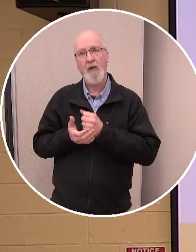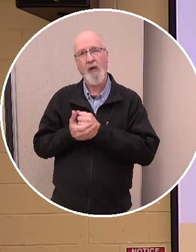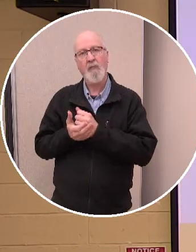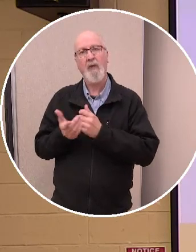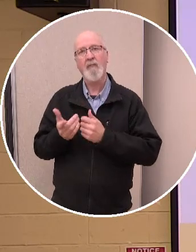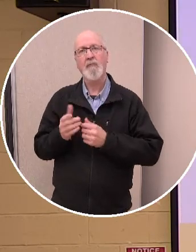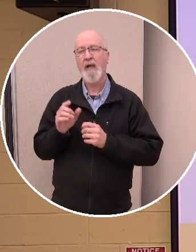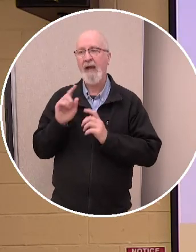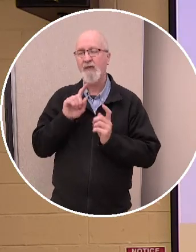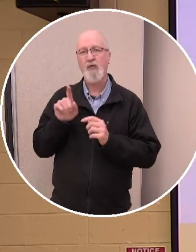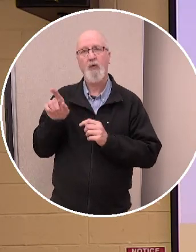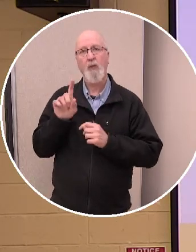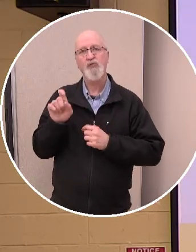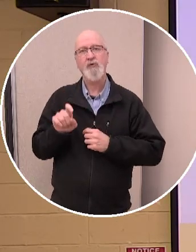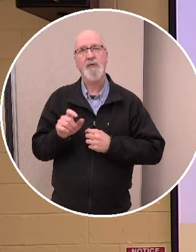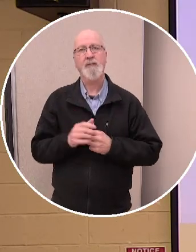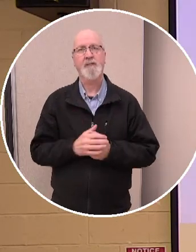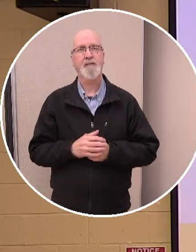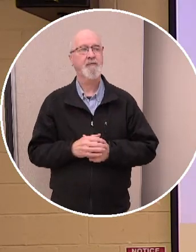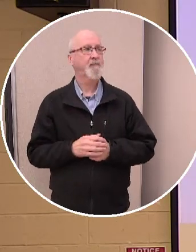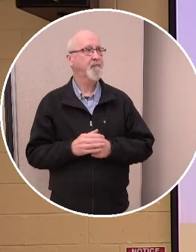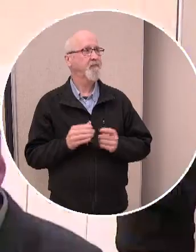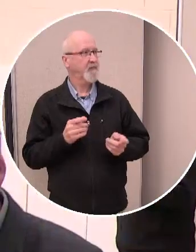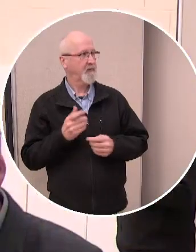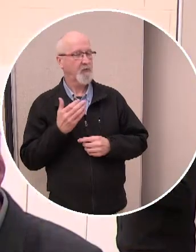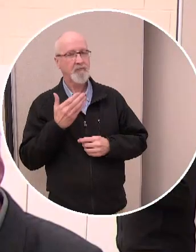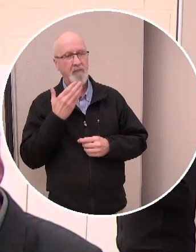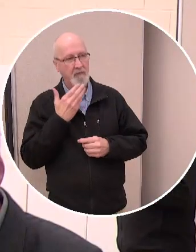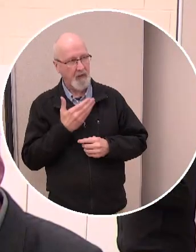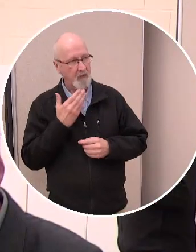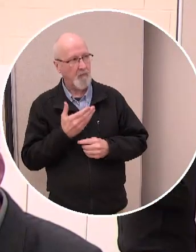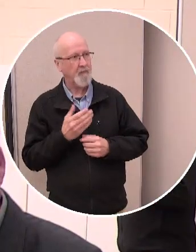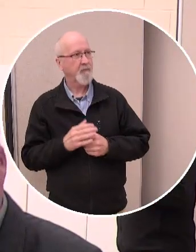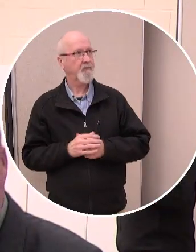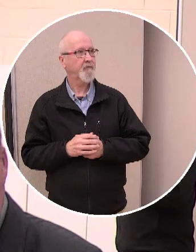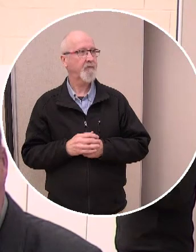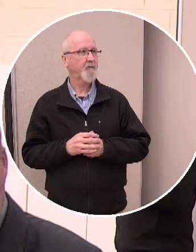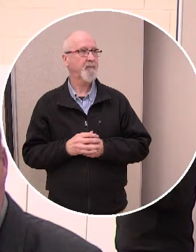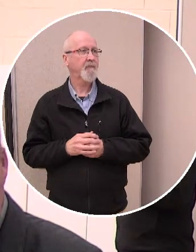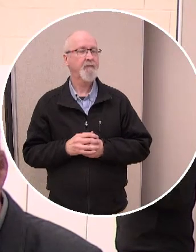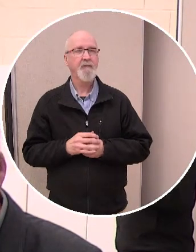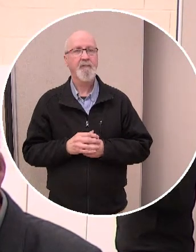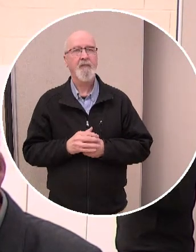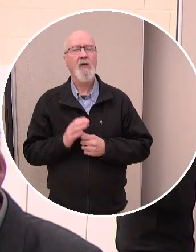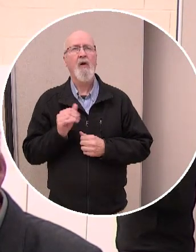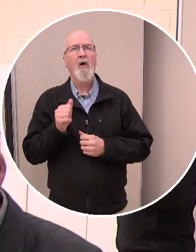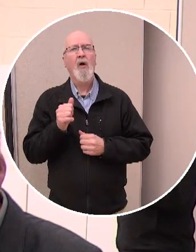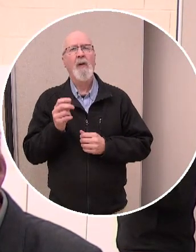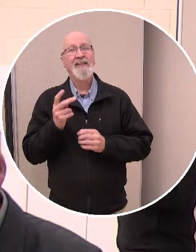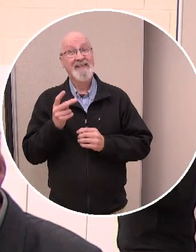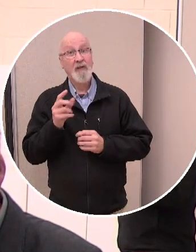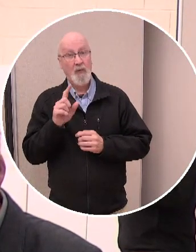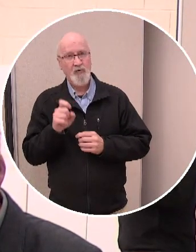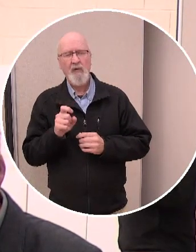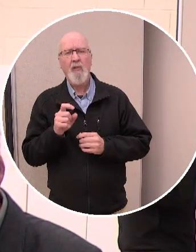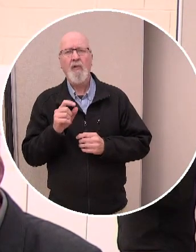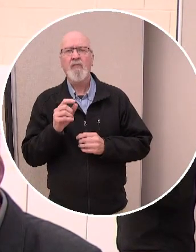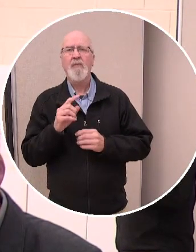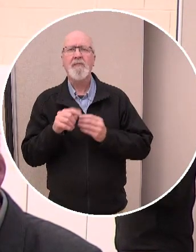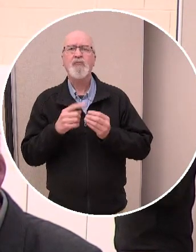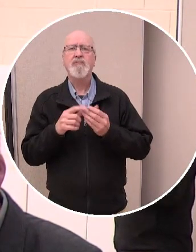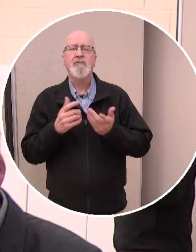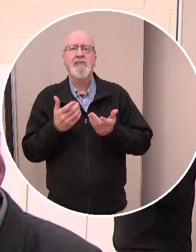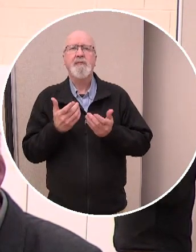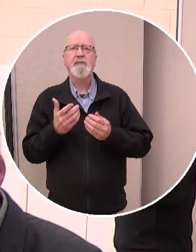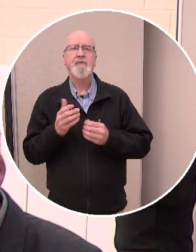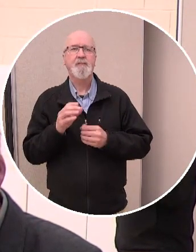that they have for us. Thanks for the clarification. Yeah, I look forward to attending that PAC meeting. The other question is just regards to a response